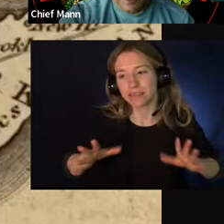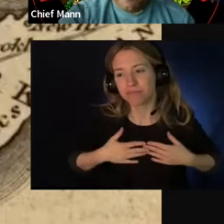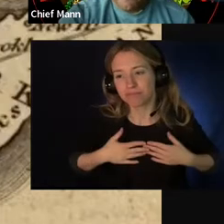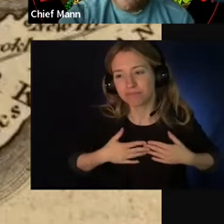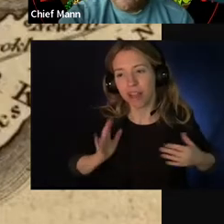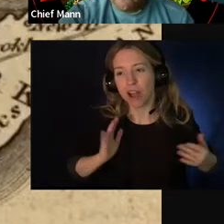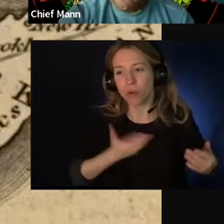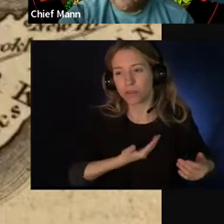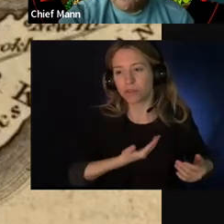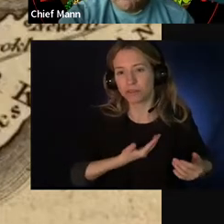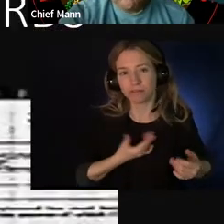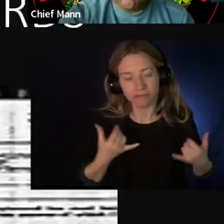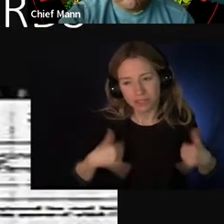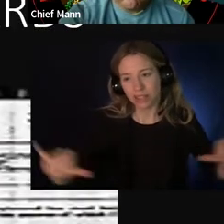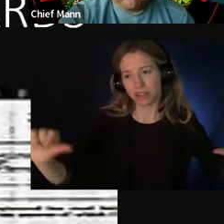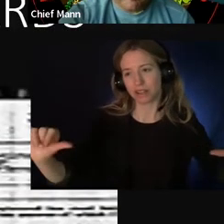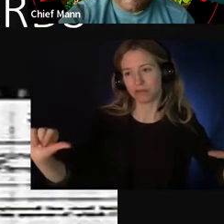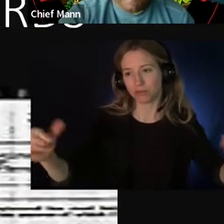Next map.